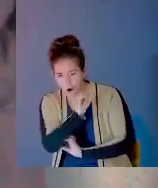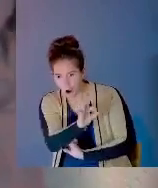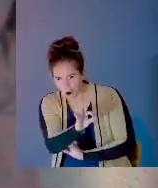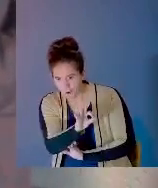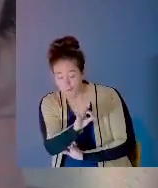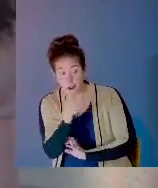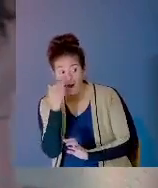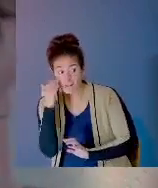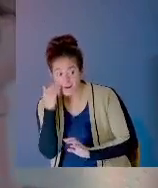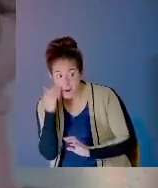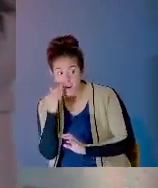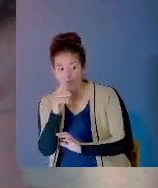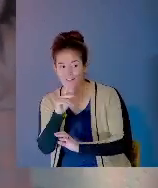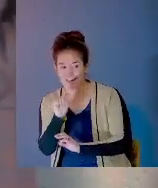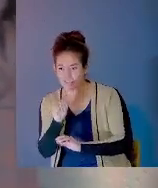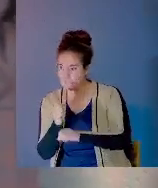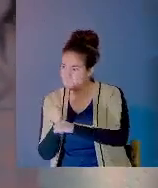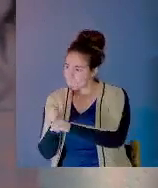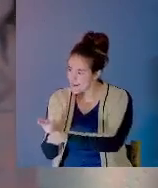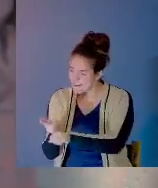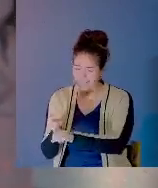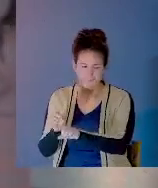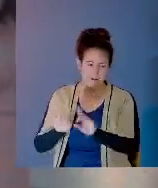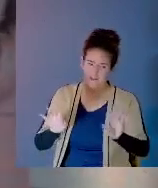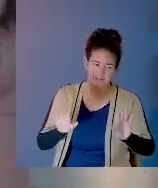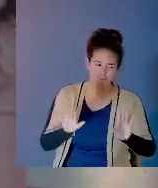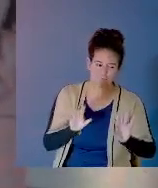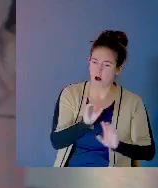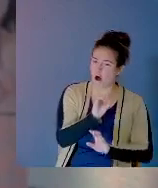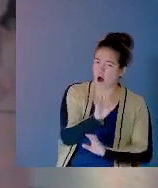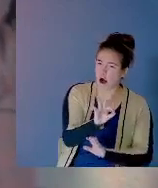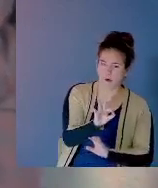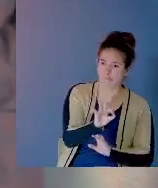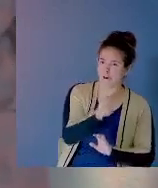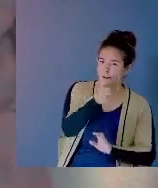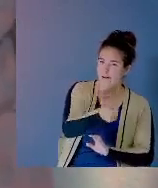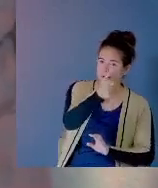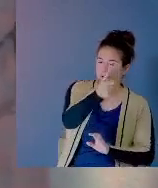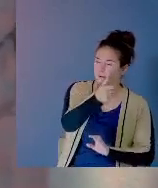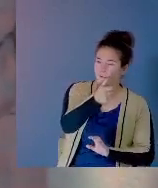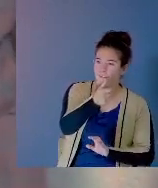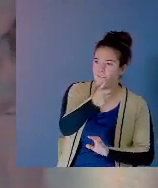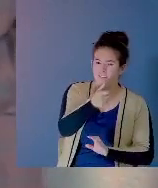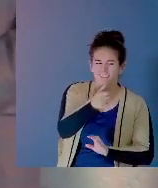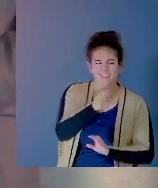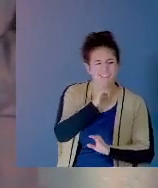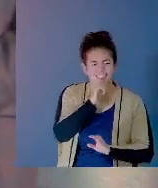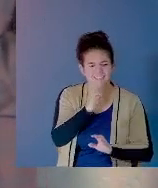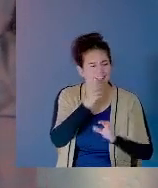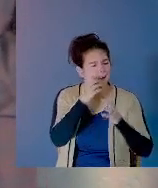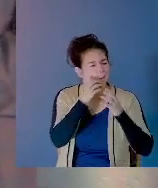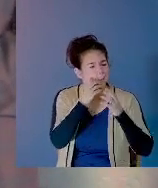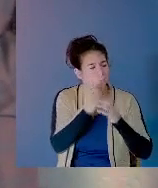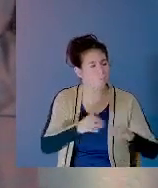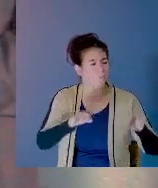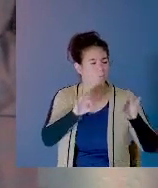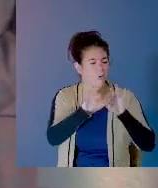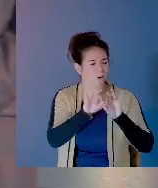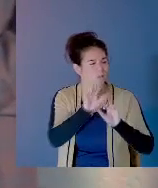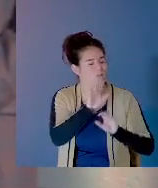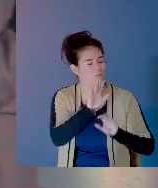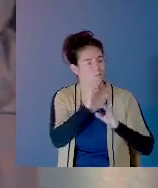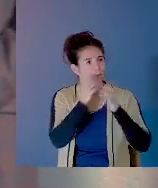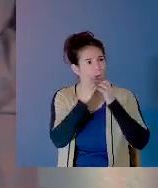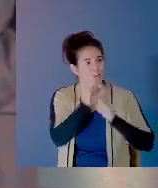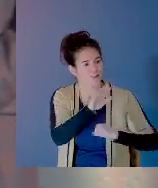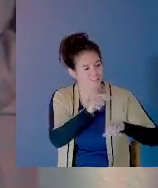off. They're not worth your time because you're getting old. You're almost 80. I turn